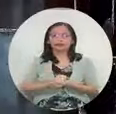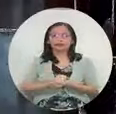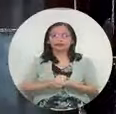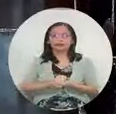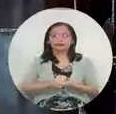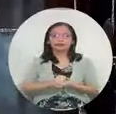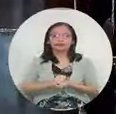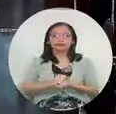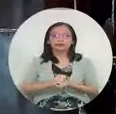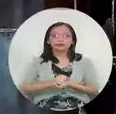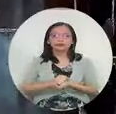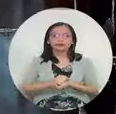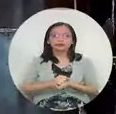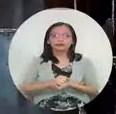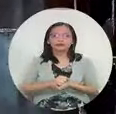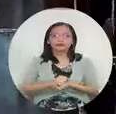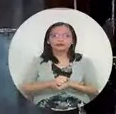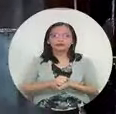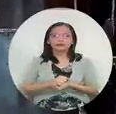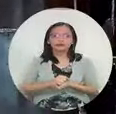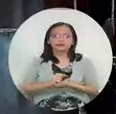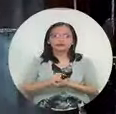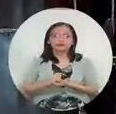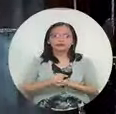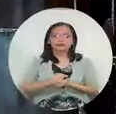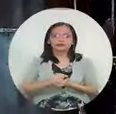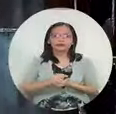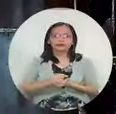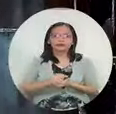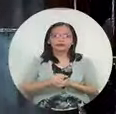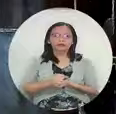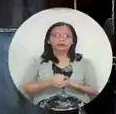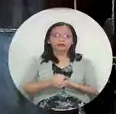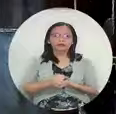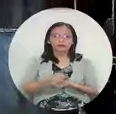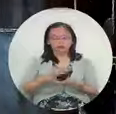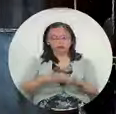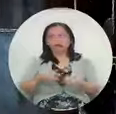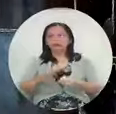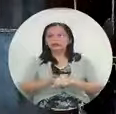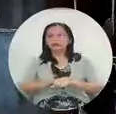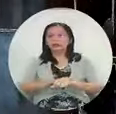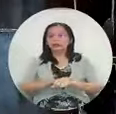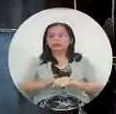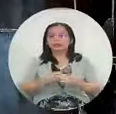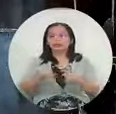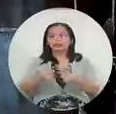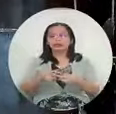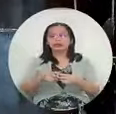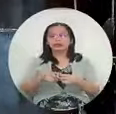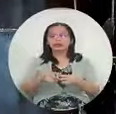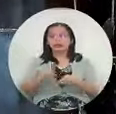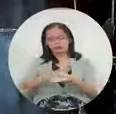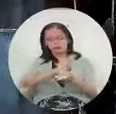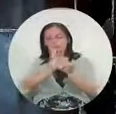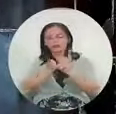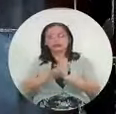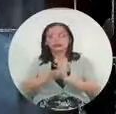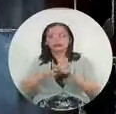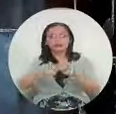But one word. And sometimes we become so proud that we have some, we become